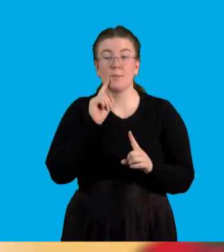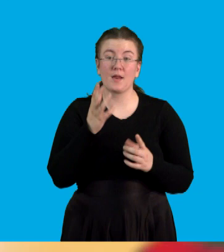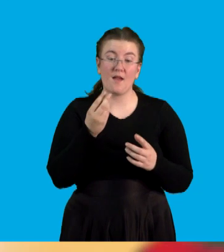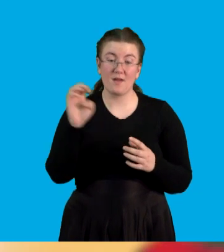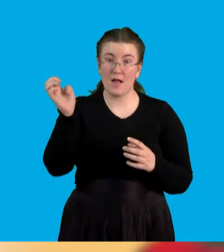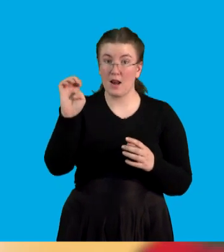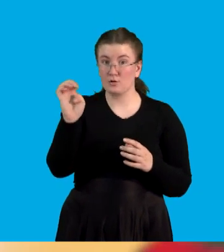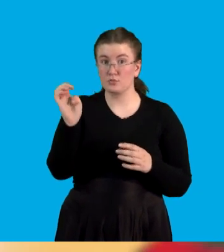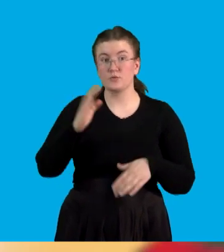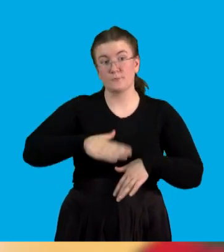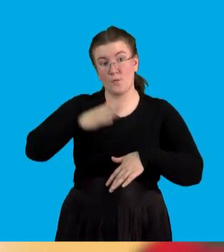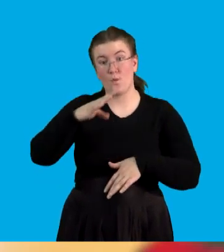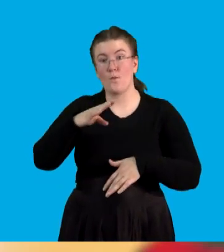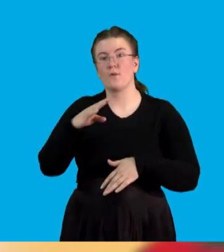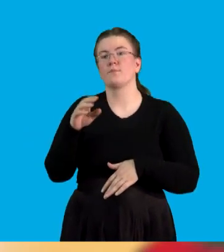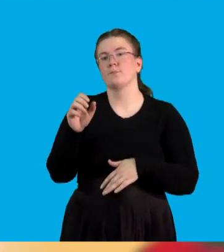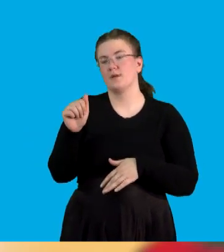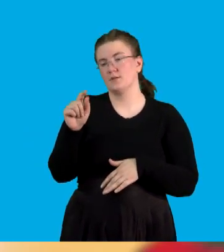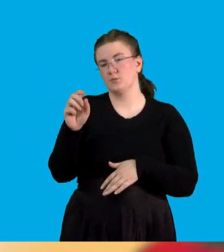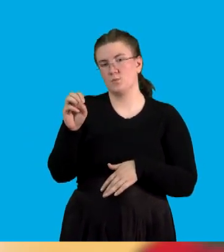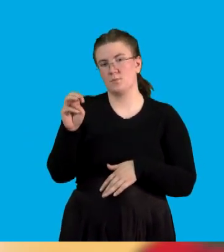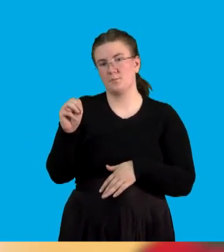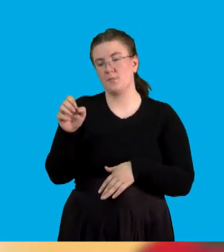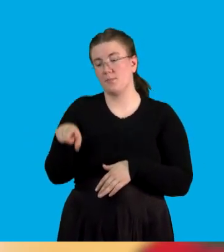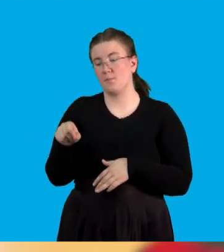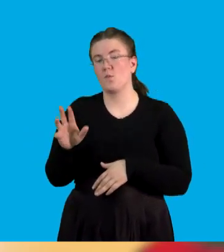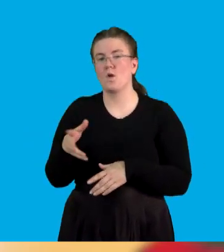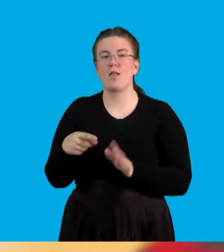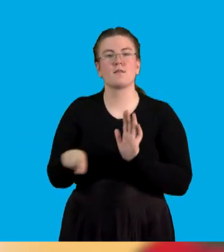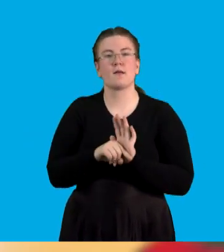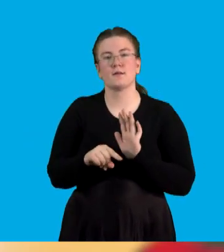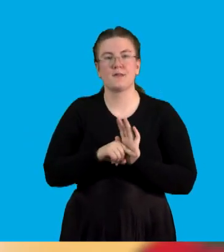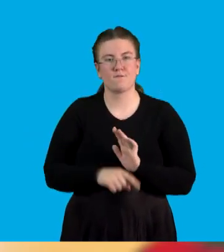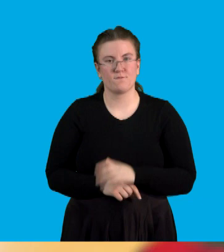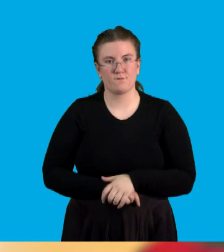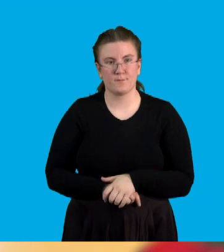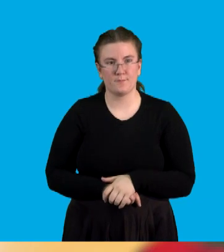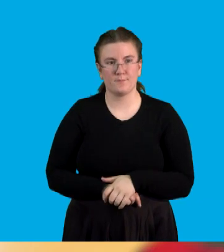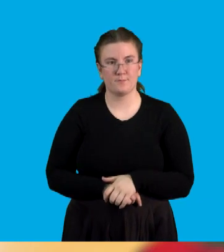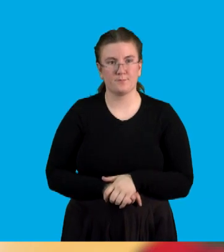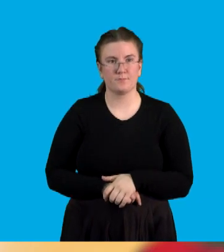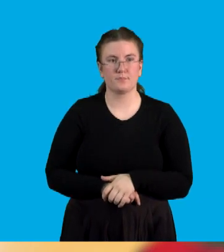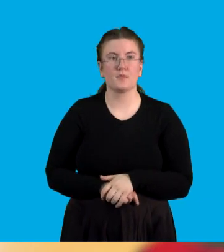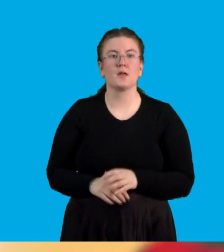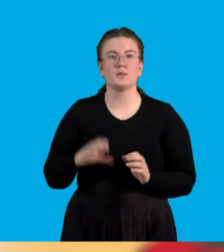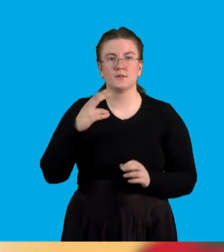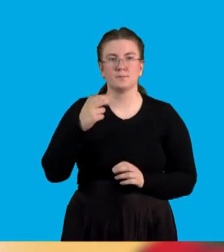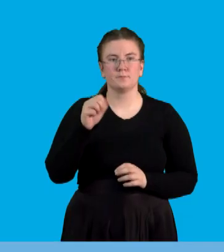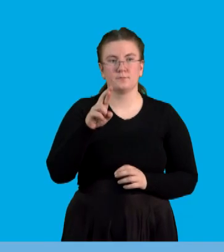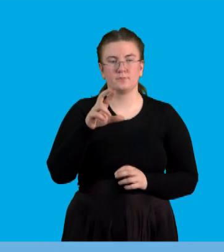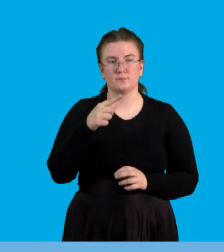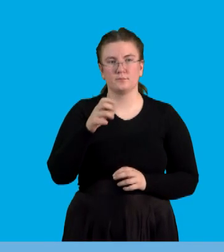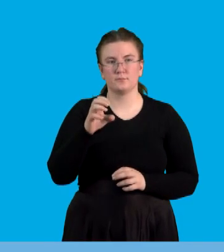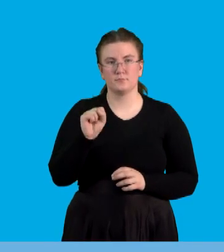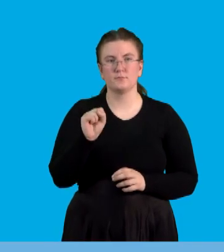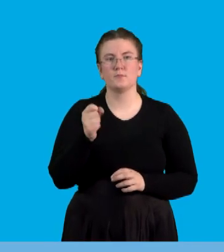But should an atom have more electrons than protons, then that atom is going to be negatively charged. So charges or